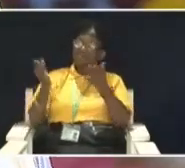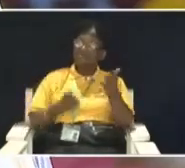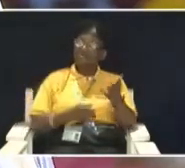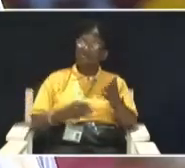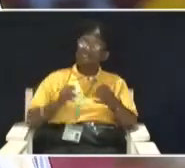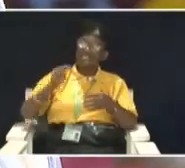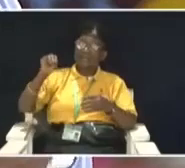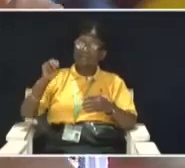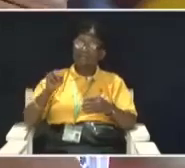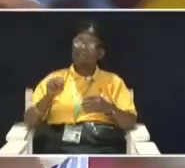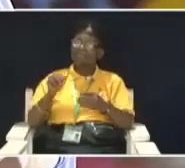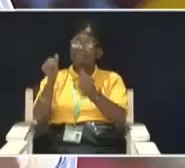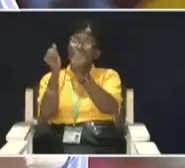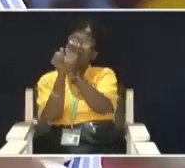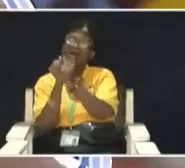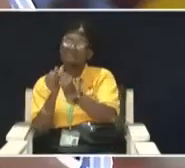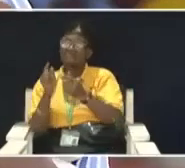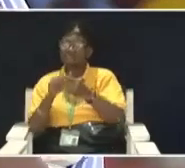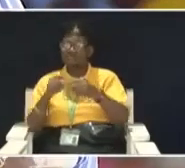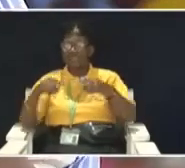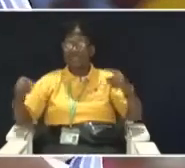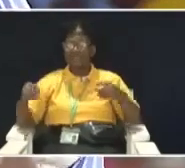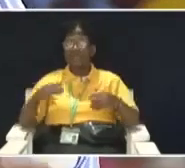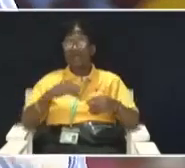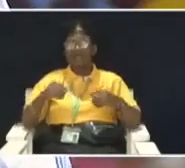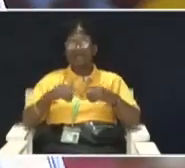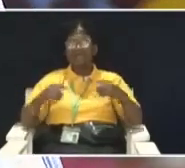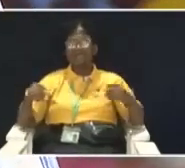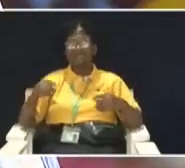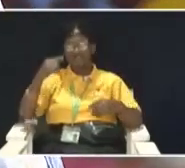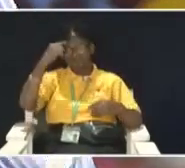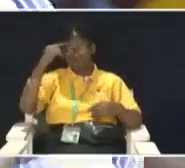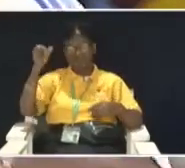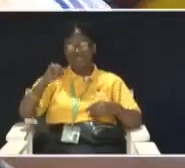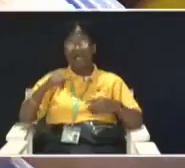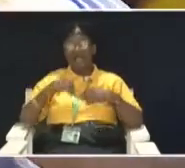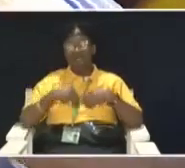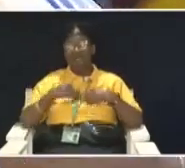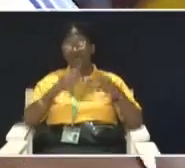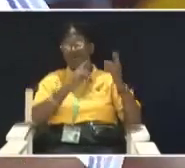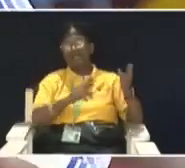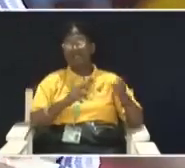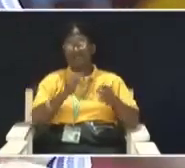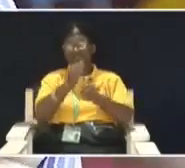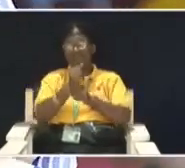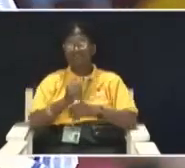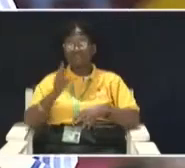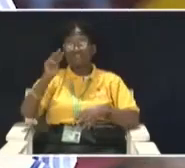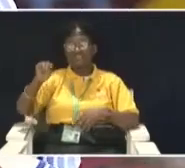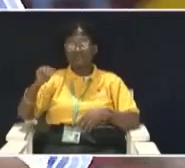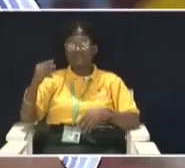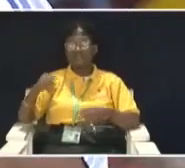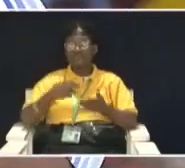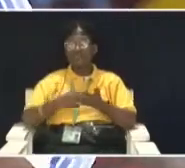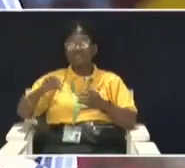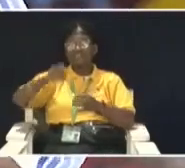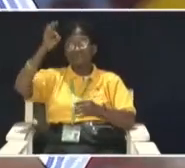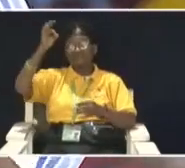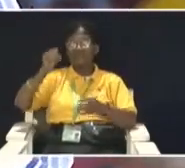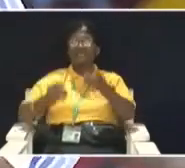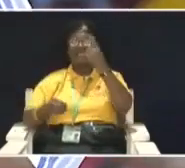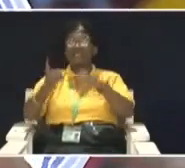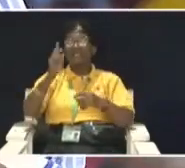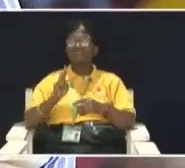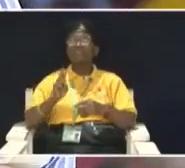enemies, and the enemies thought they have already gotten him, and the Holy Spirit came on him mightily, the fire of